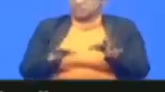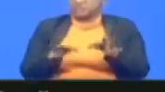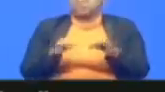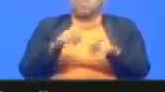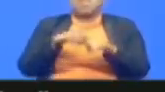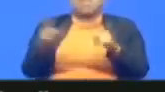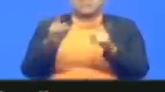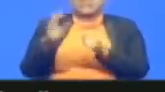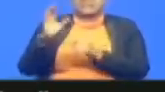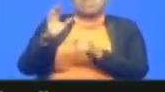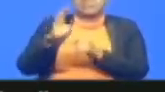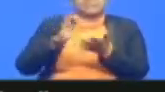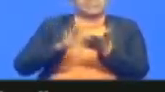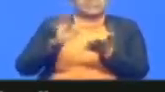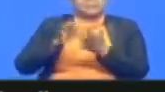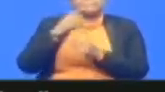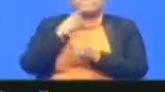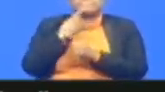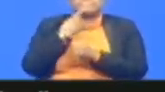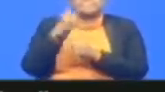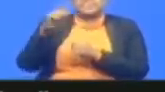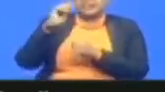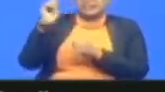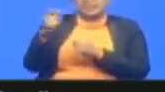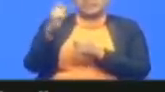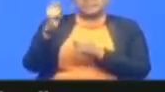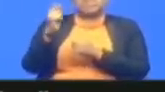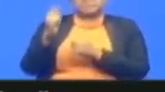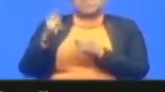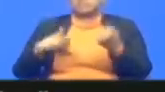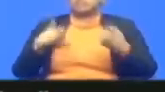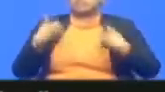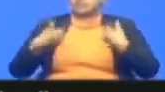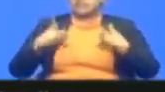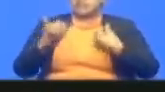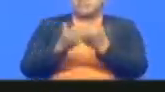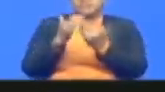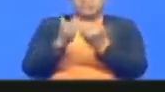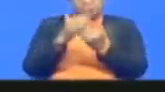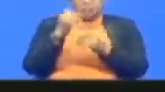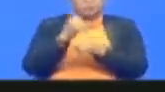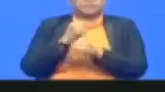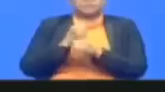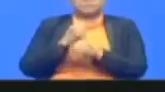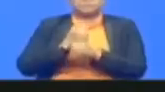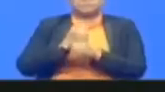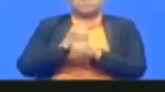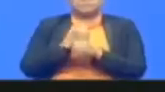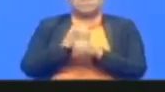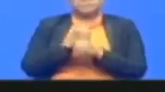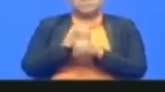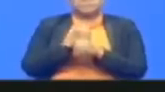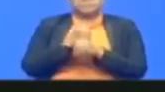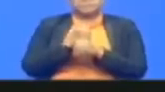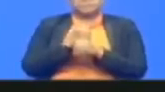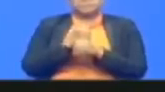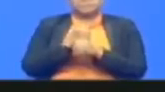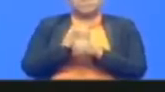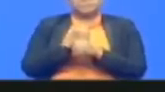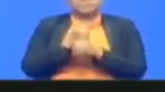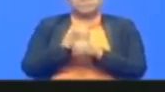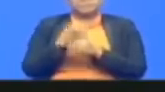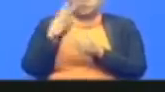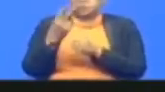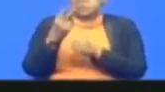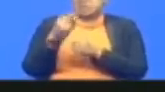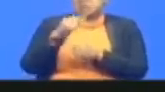the view that Kenya, comparatively, is actually enjoying a favorable tax environment. Okay, let's look at Ghana, Zambia,